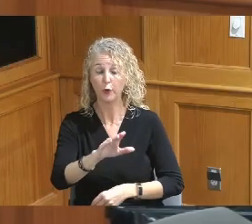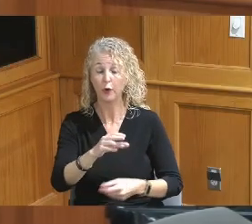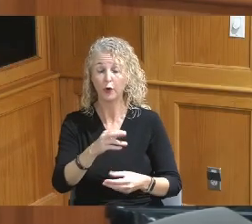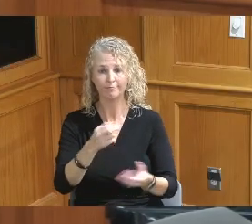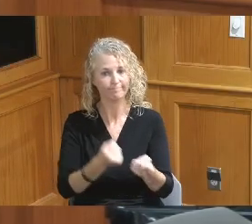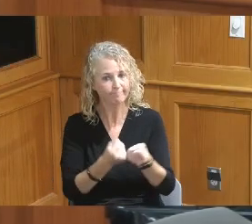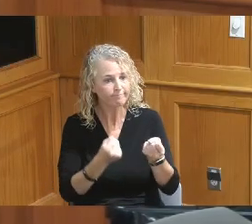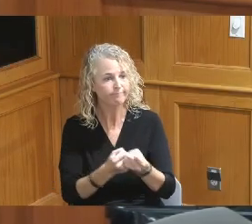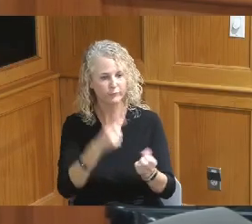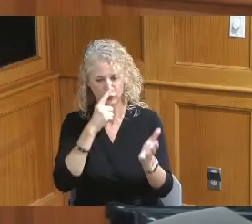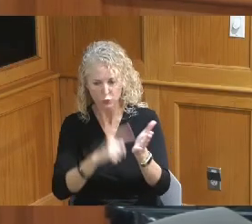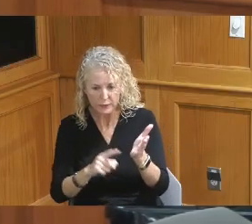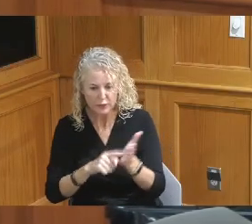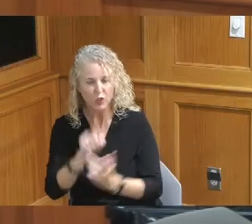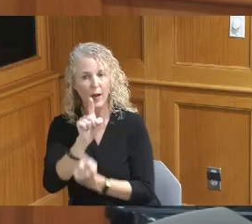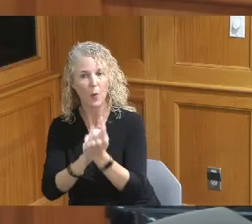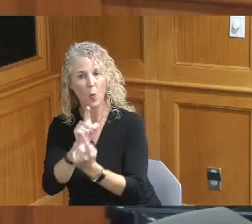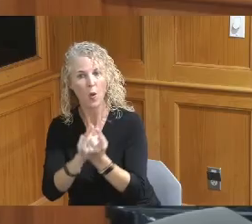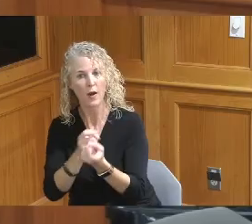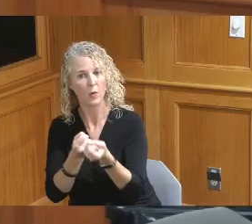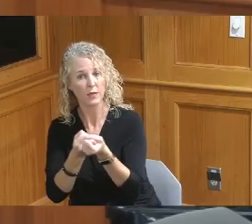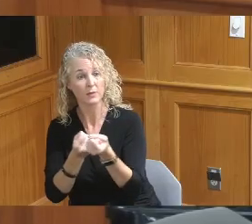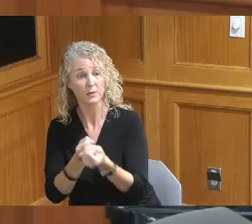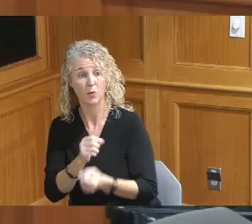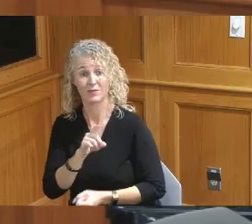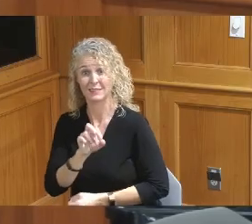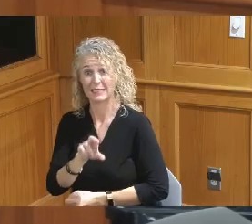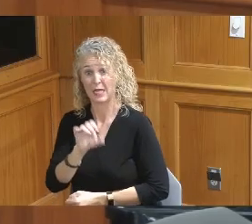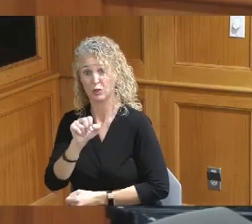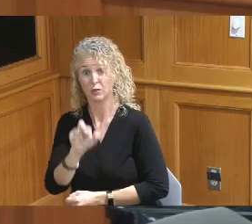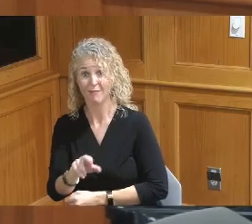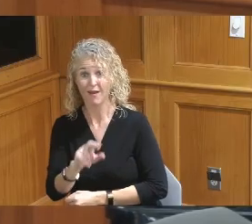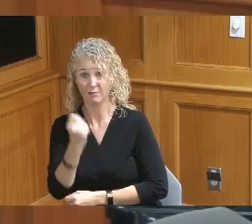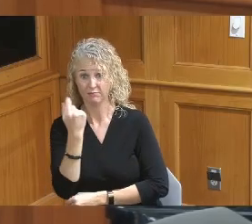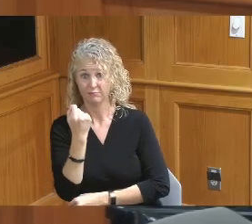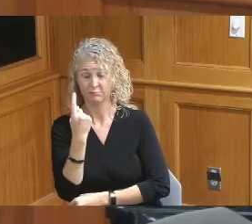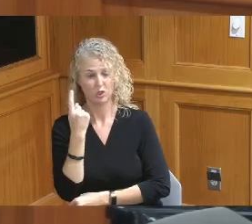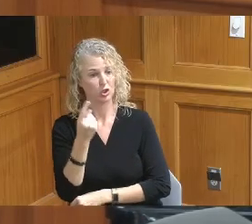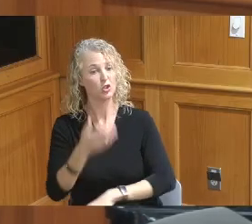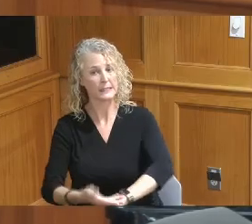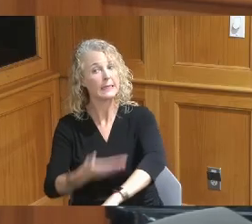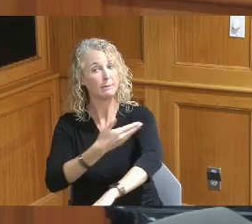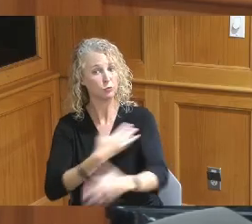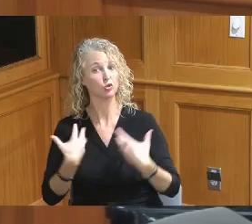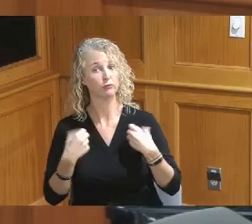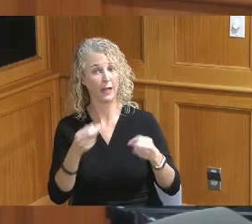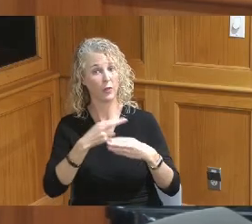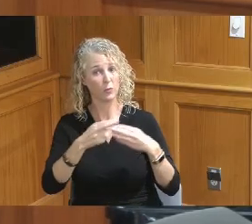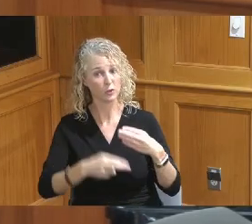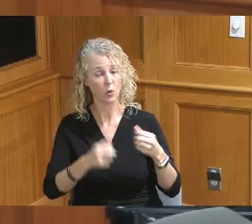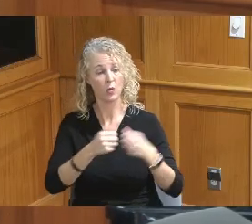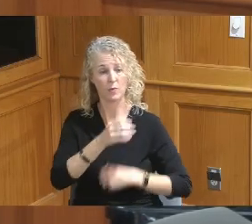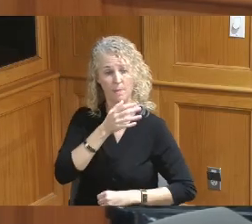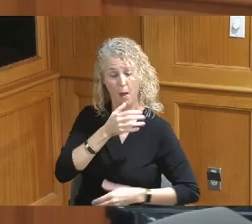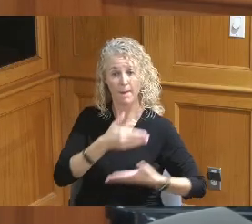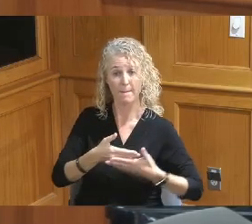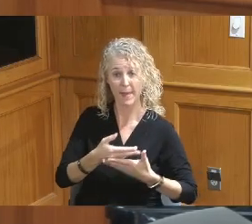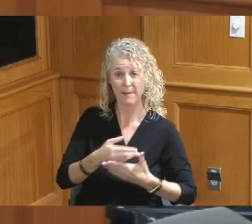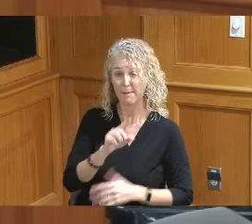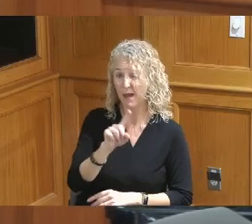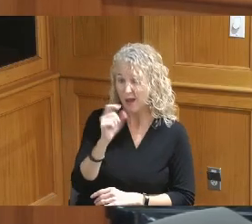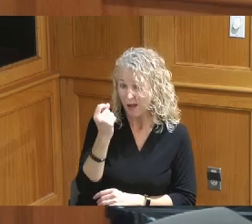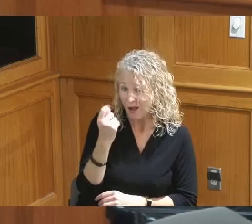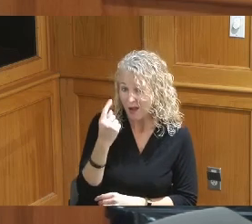research, and one-on-one guidance, Dr. Connor has not only improved health outcomes for mothers and infants, but